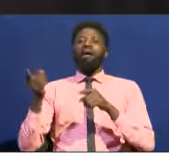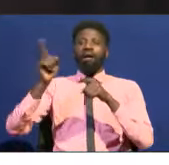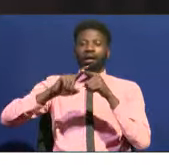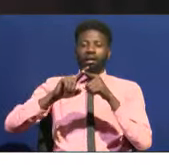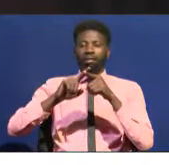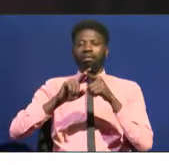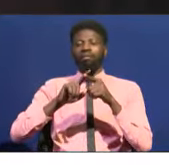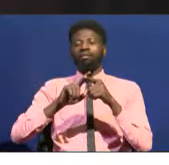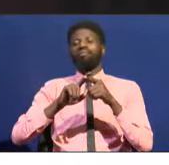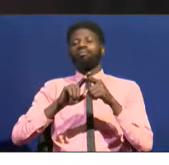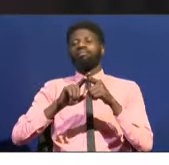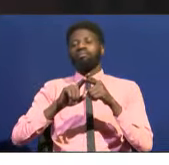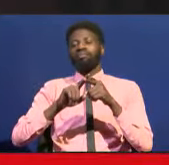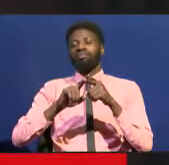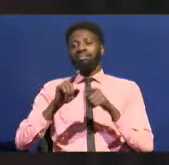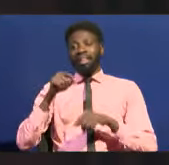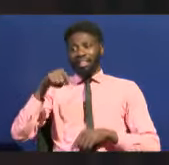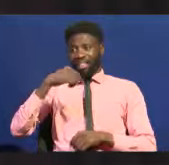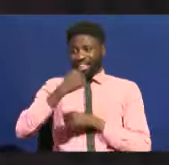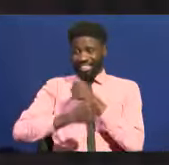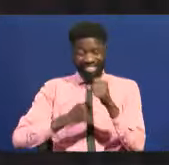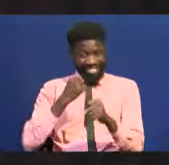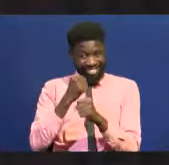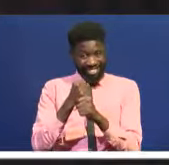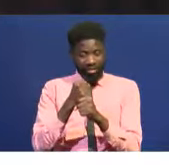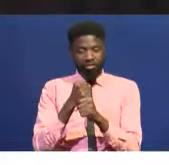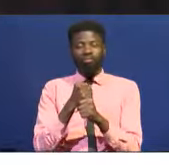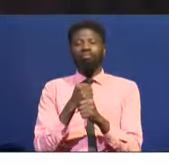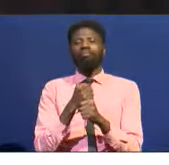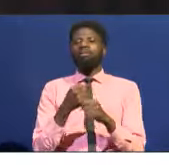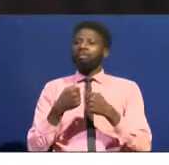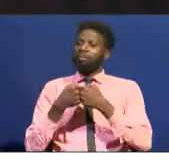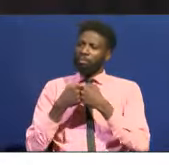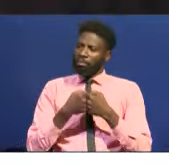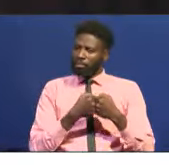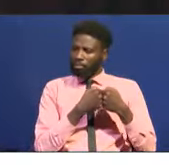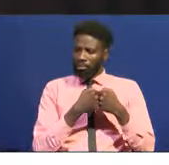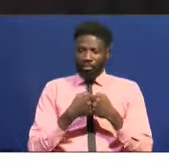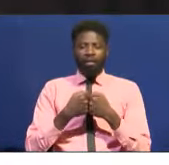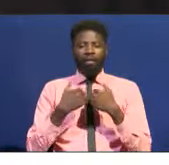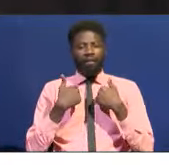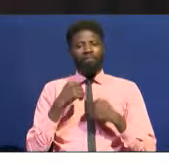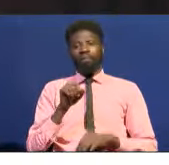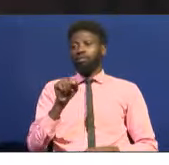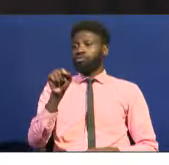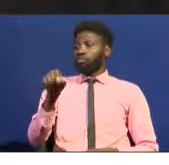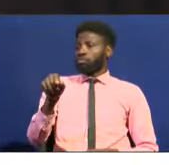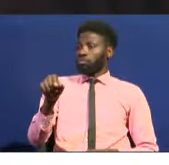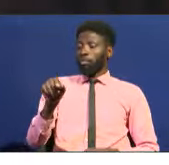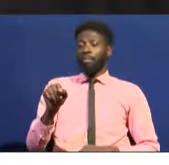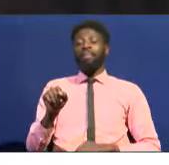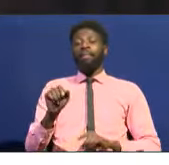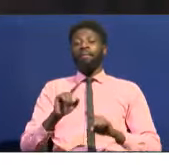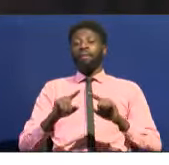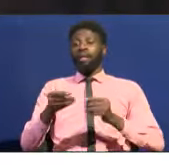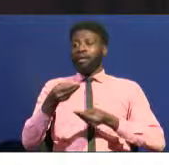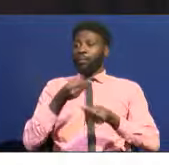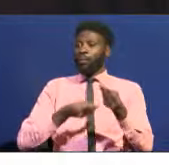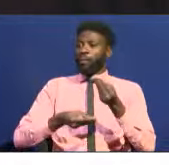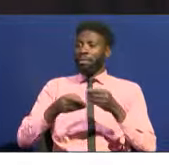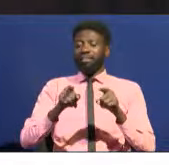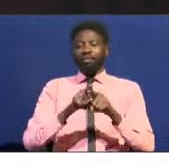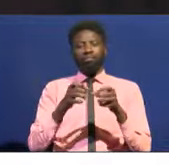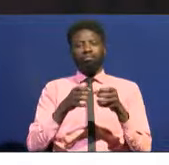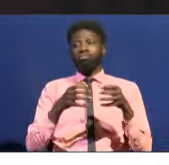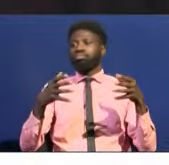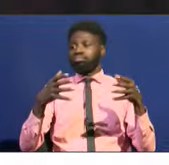2022. This year, Your Excellency, despite all the challenges that you have faced, the economy expanded